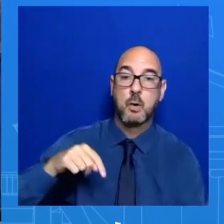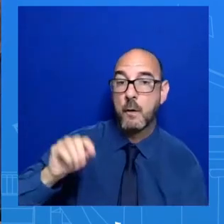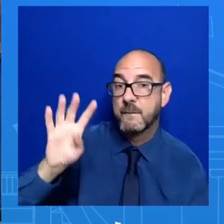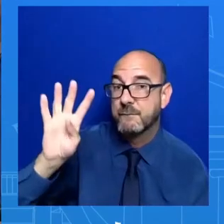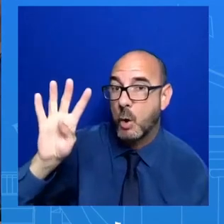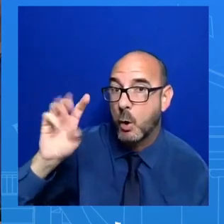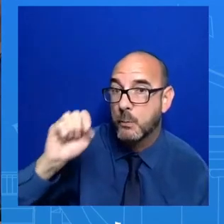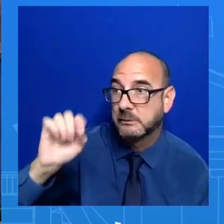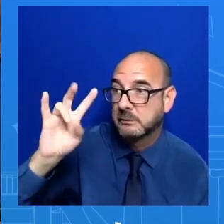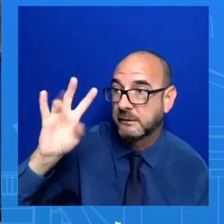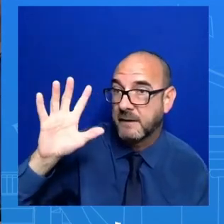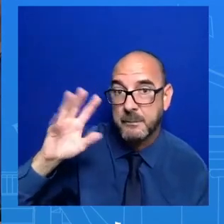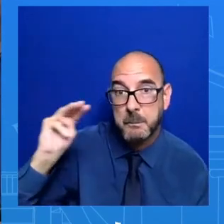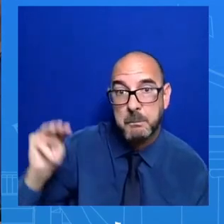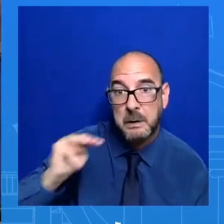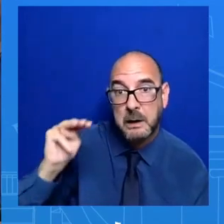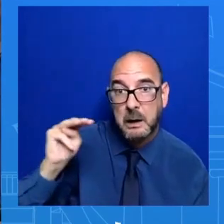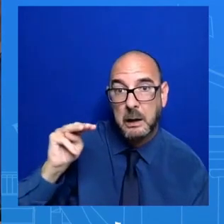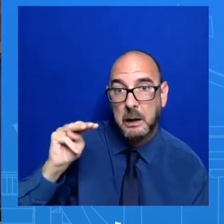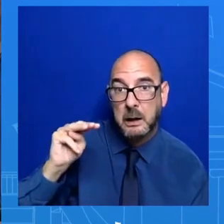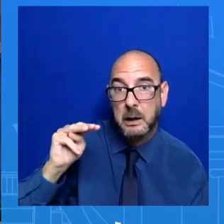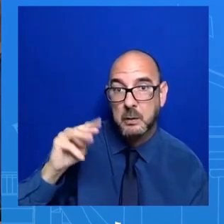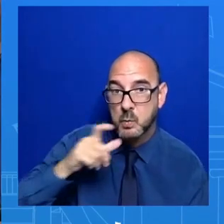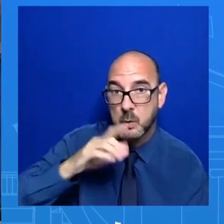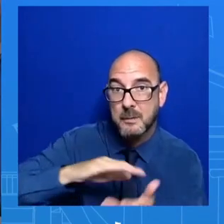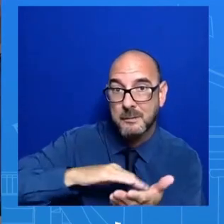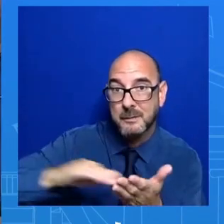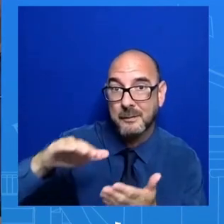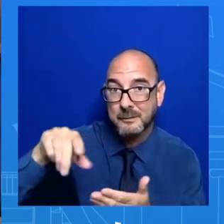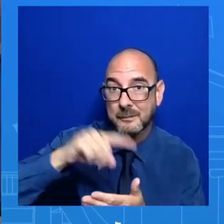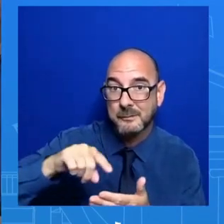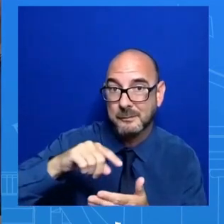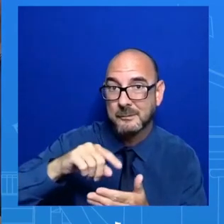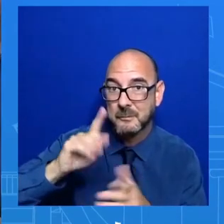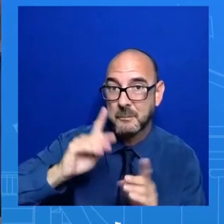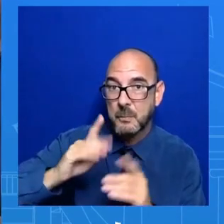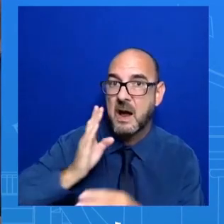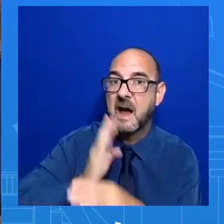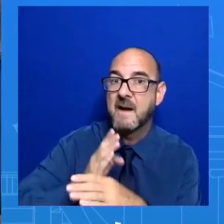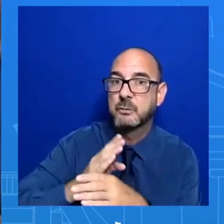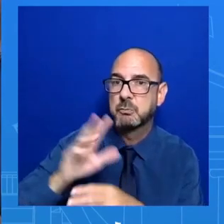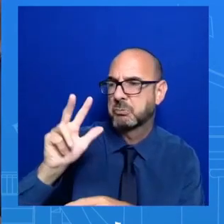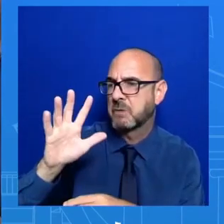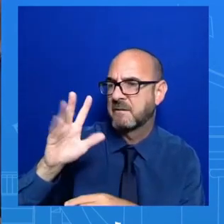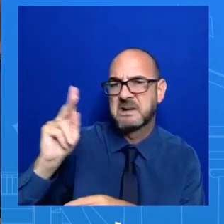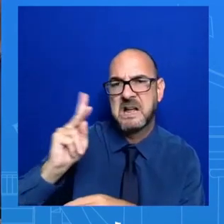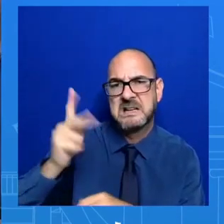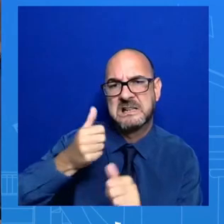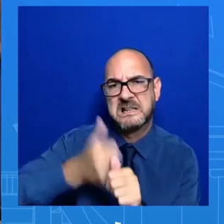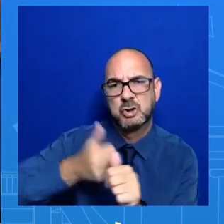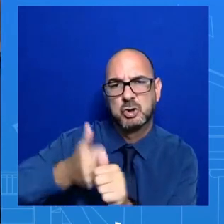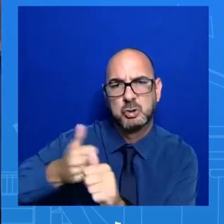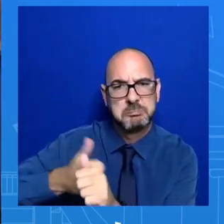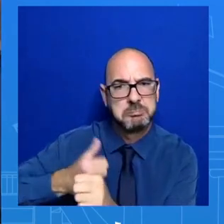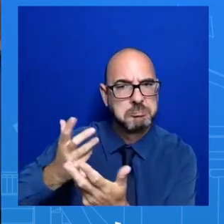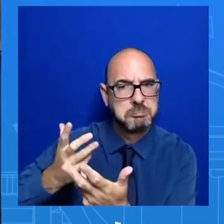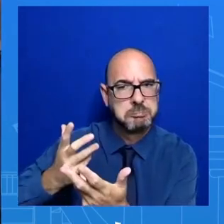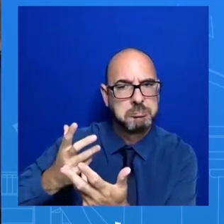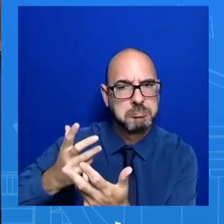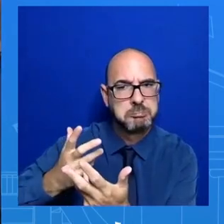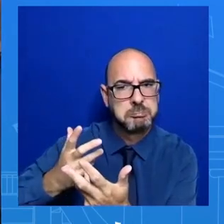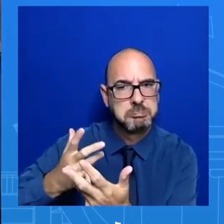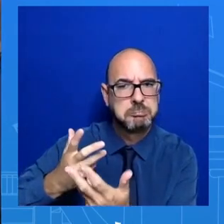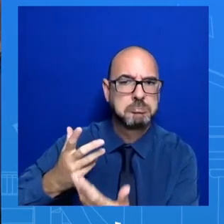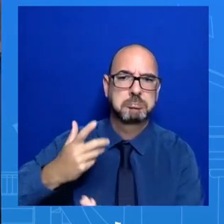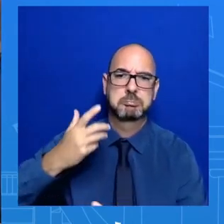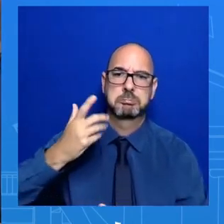average, as you said at the start of this visit, was $35,000 their relief has been for. So I guess why don't those individuals who didn't receive $35,000